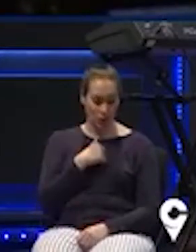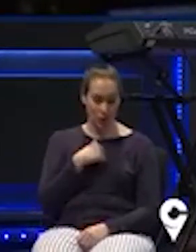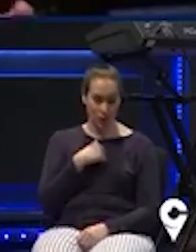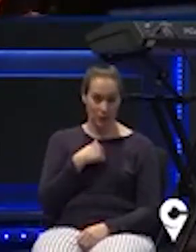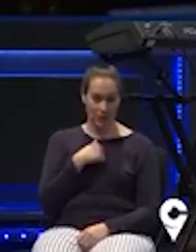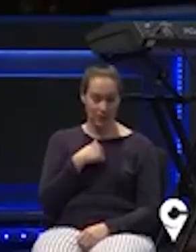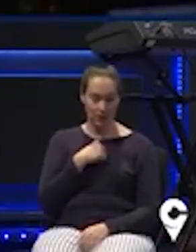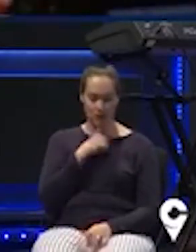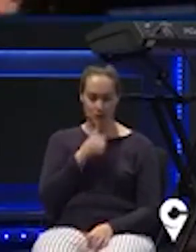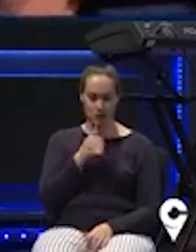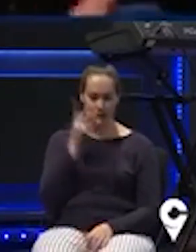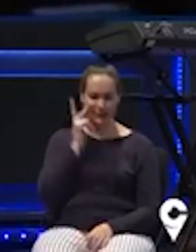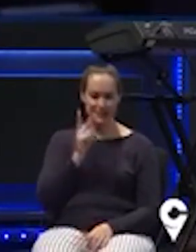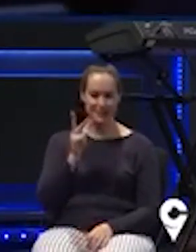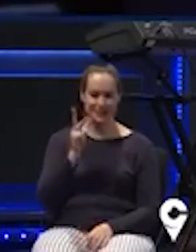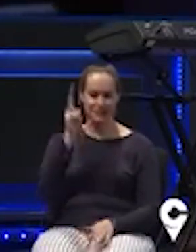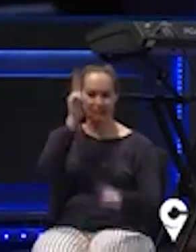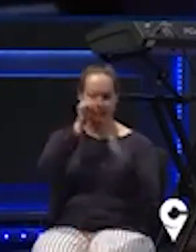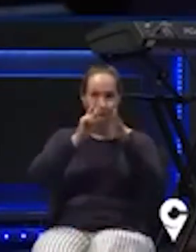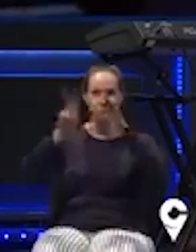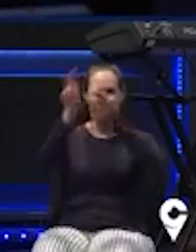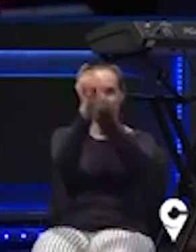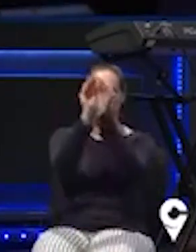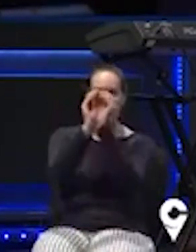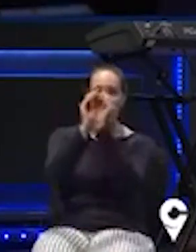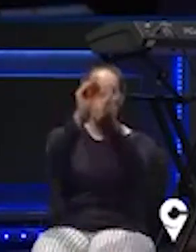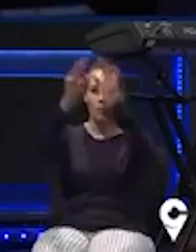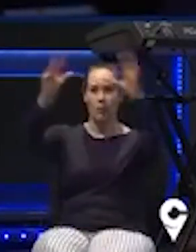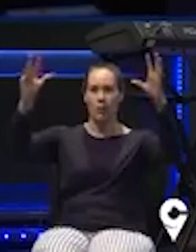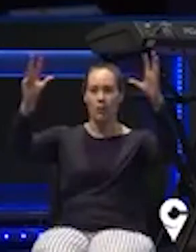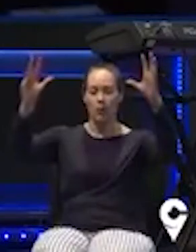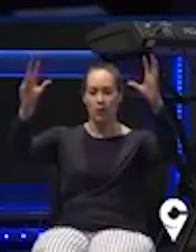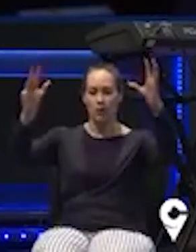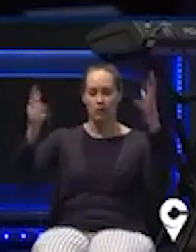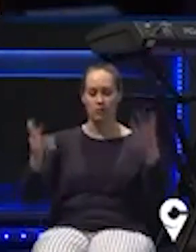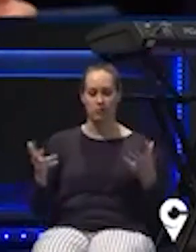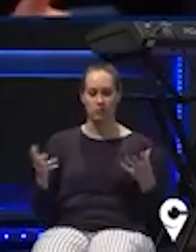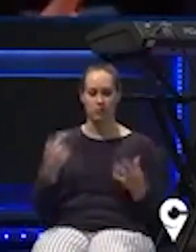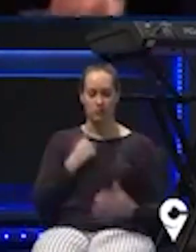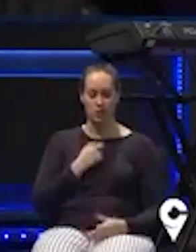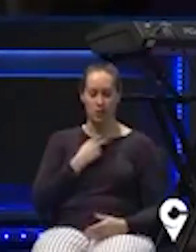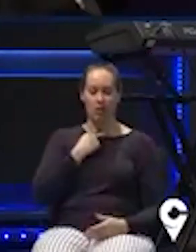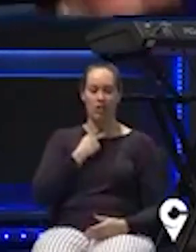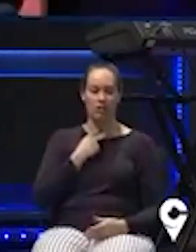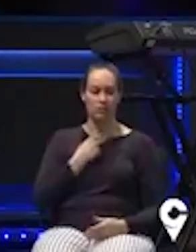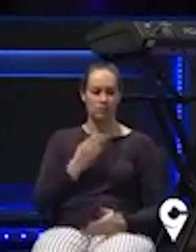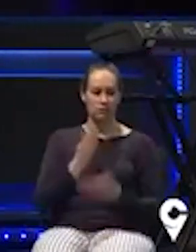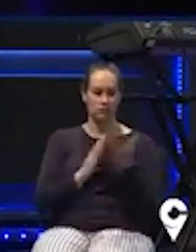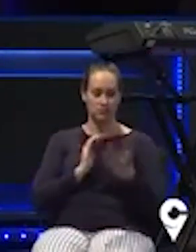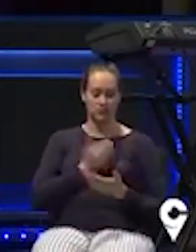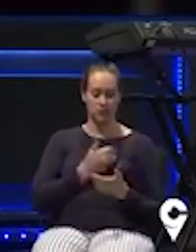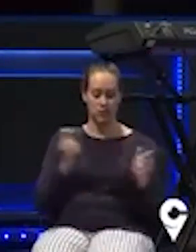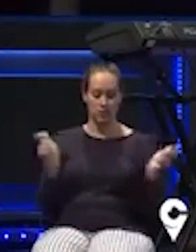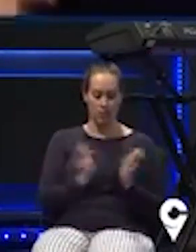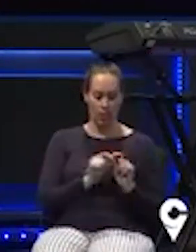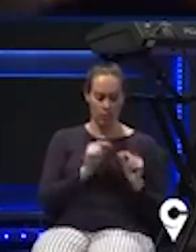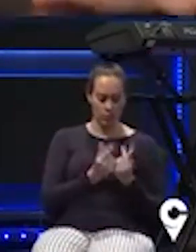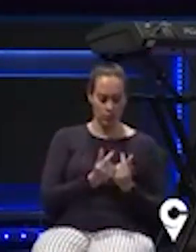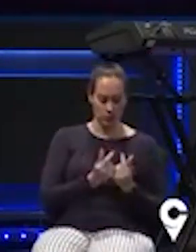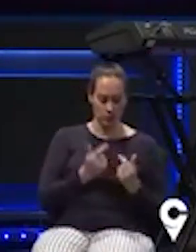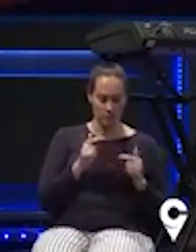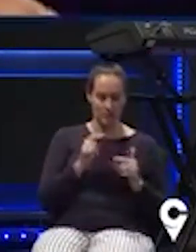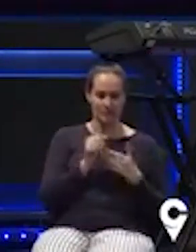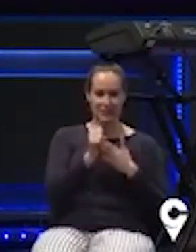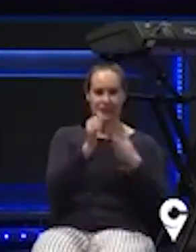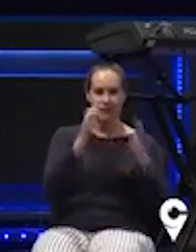going to be occurring. Many of the people, I've heard the testimonies all week from coming back from this past week from some of our small group leaders. The last thing you talked about in your group is